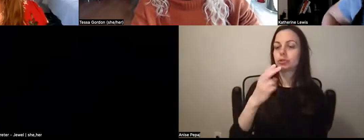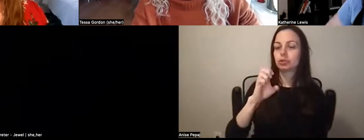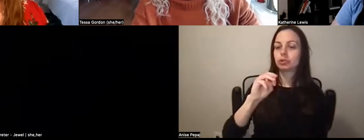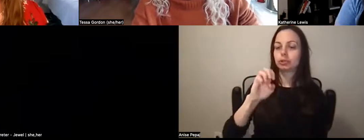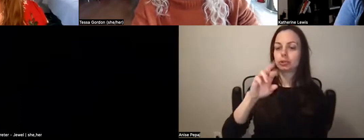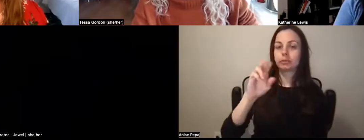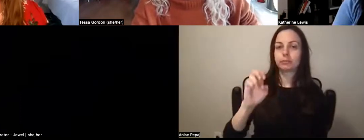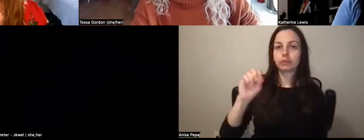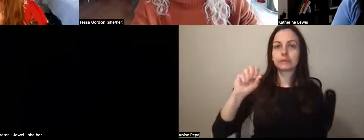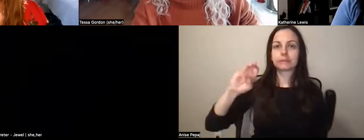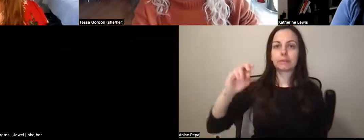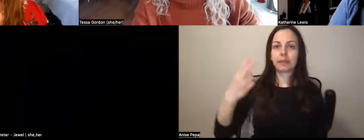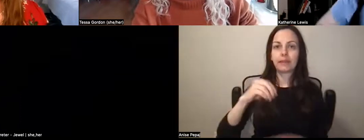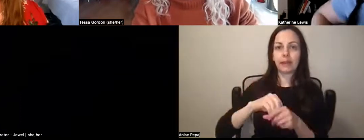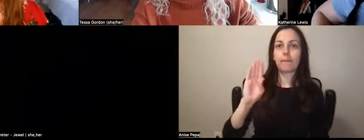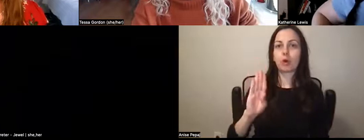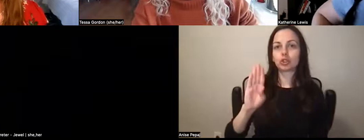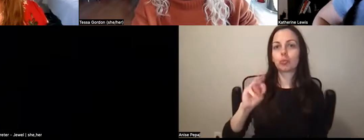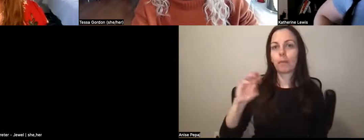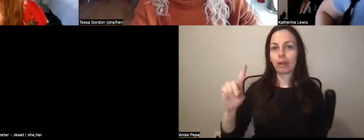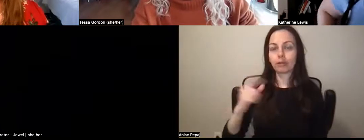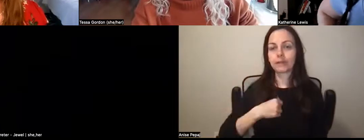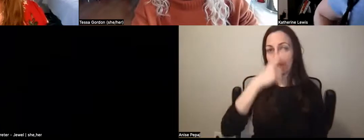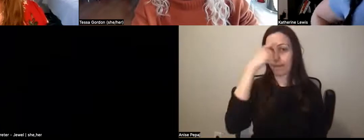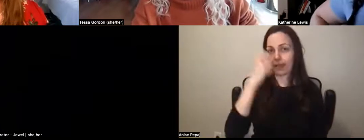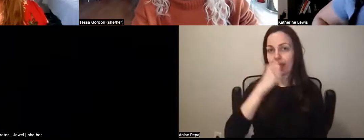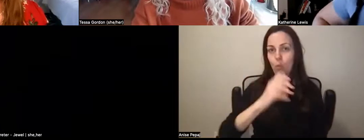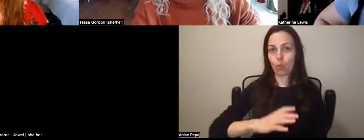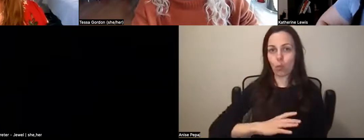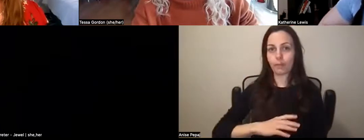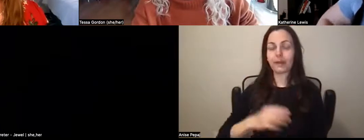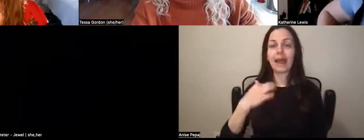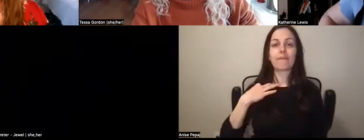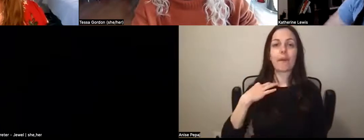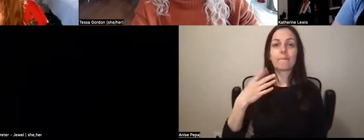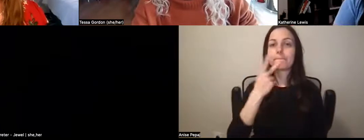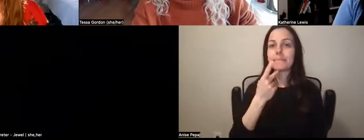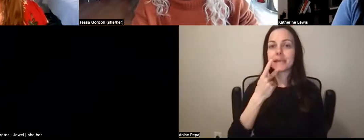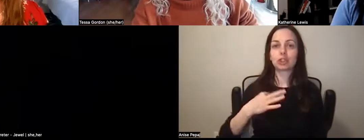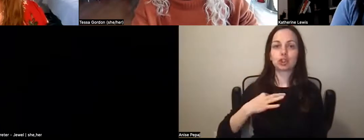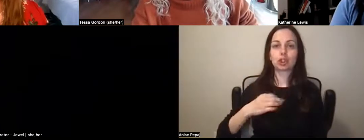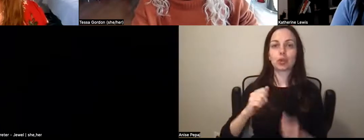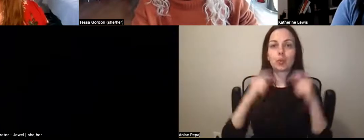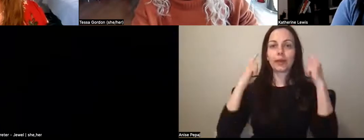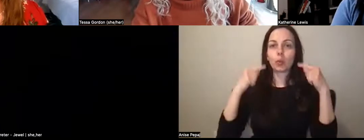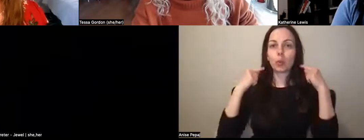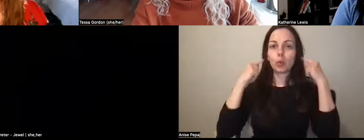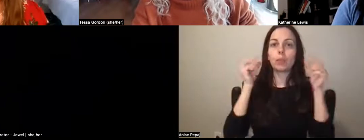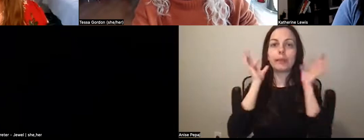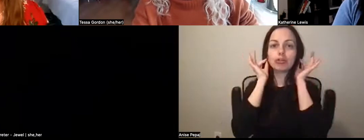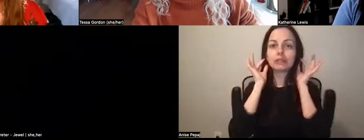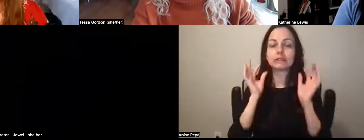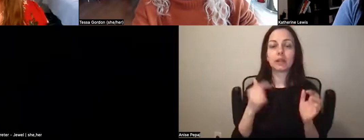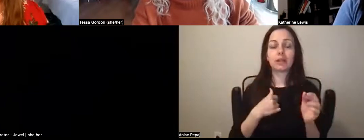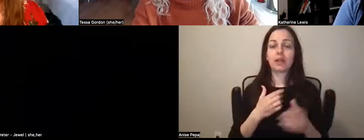Baltimore, Maryland here. I am a Black woman. I'm wearing a pink shirt with hoop earrings. It's a pleasure